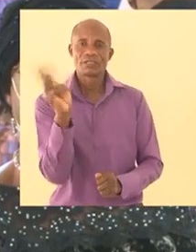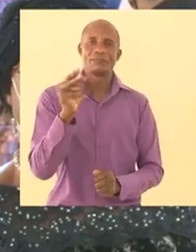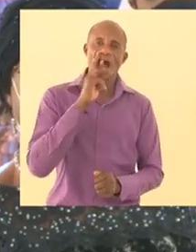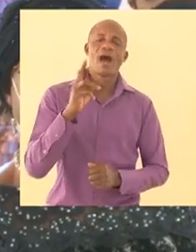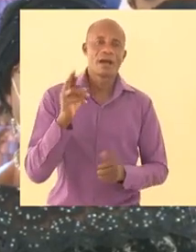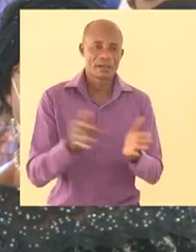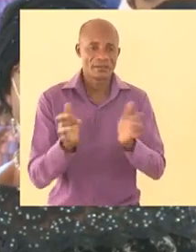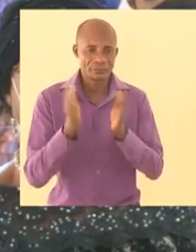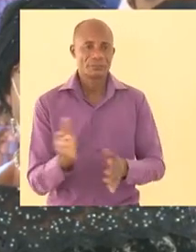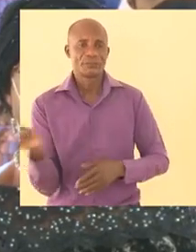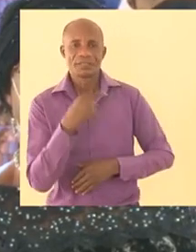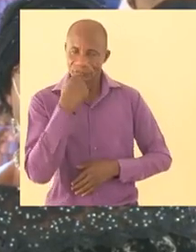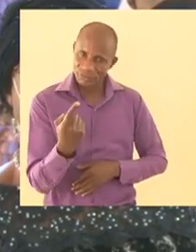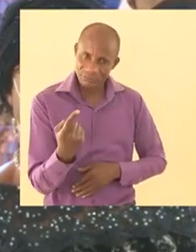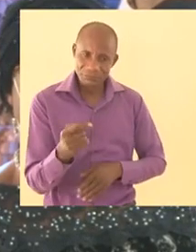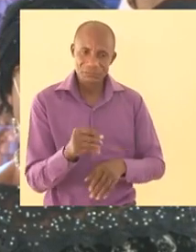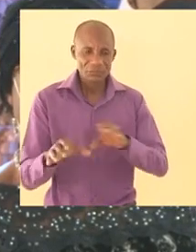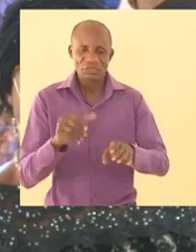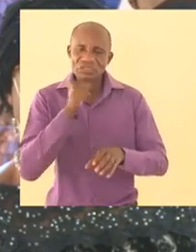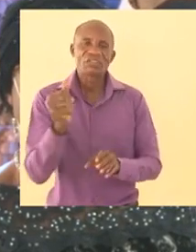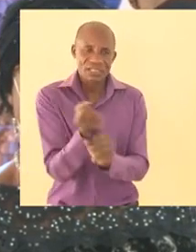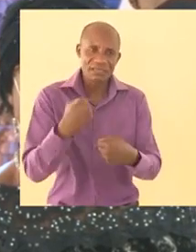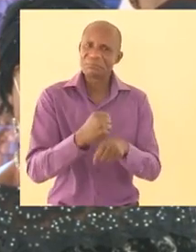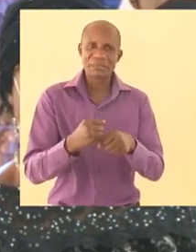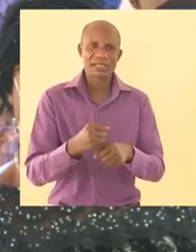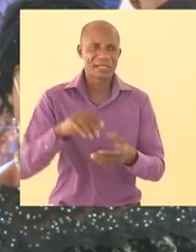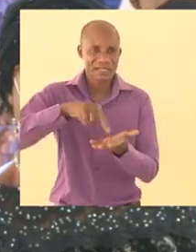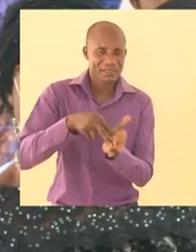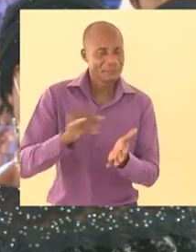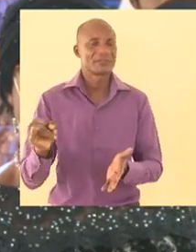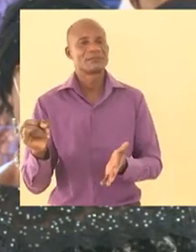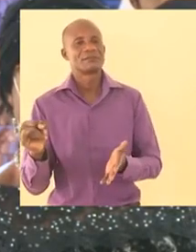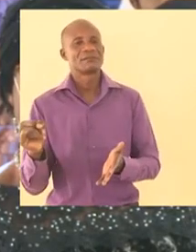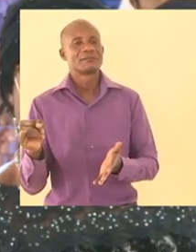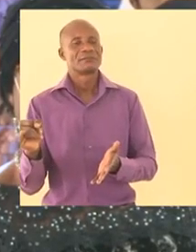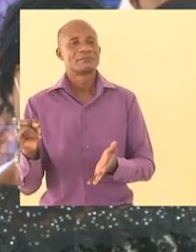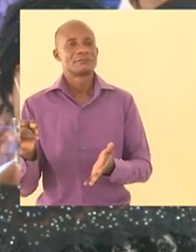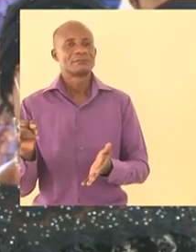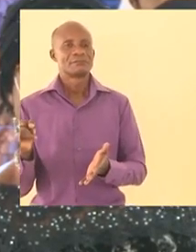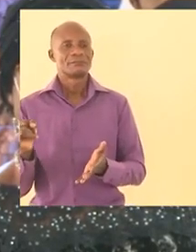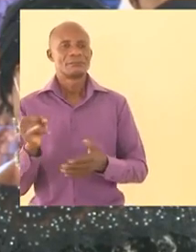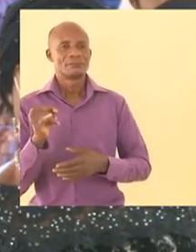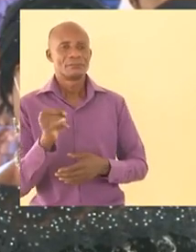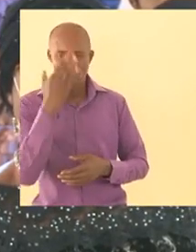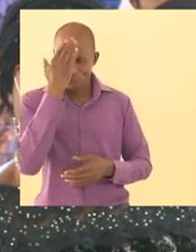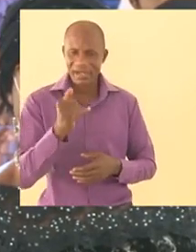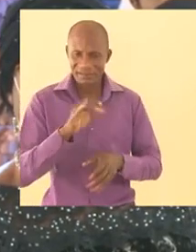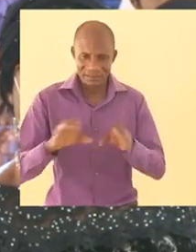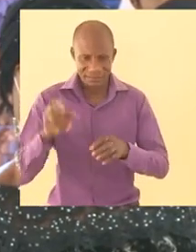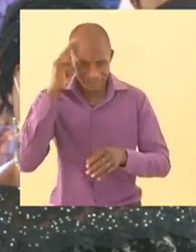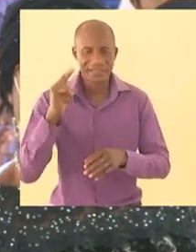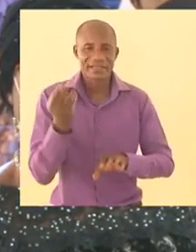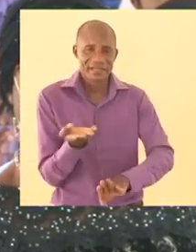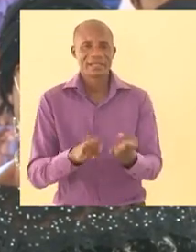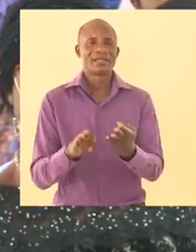Christians, they told me that it doesn't make sense. Why would God, he could just say, man can't be saved, a man can be saved, why would he die? So